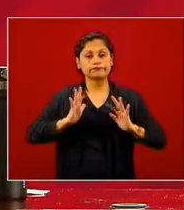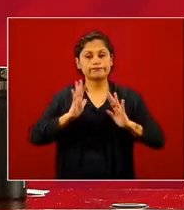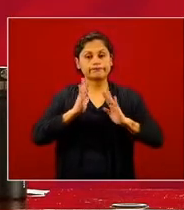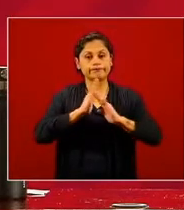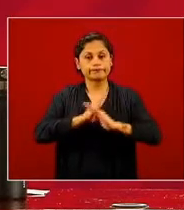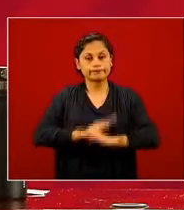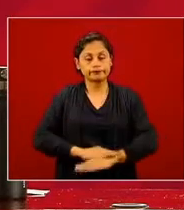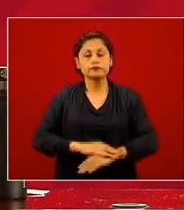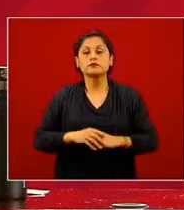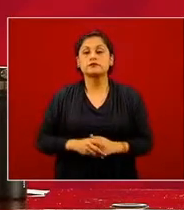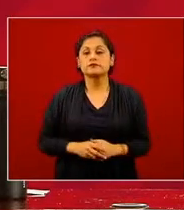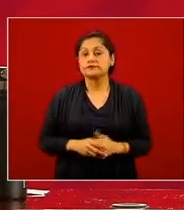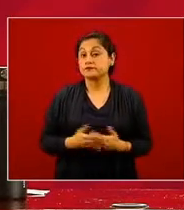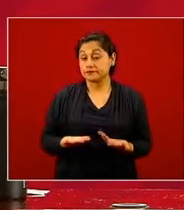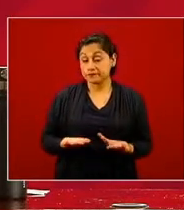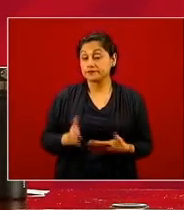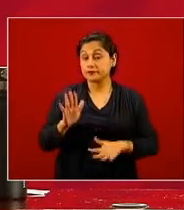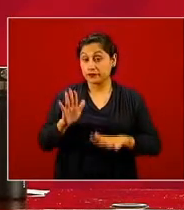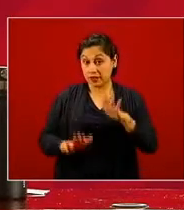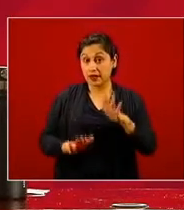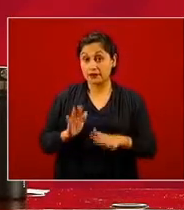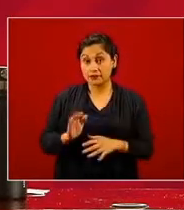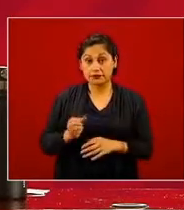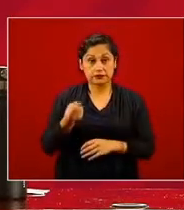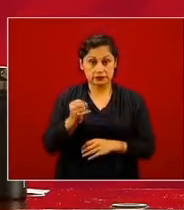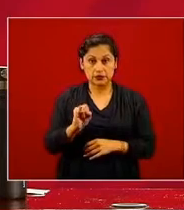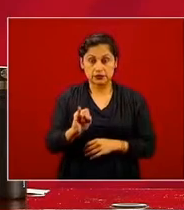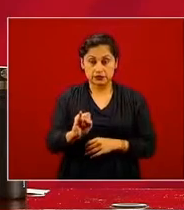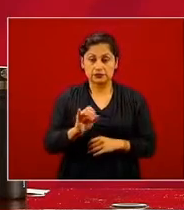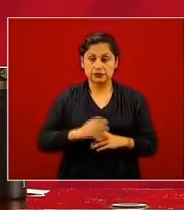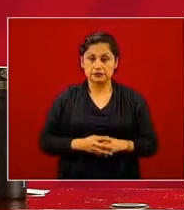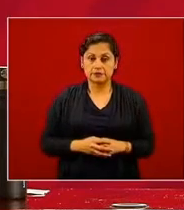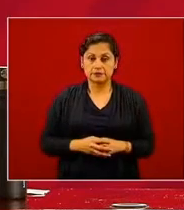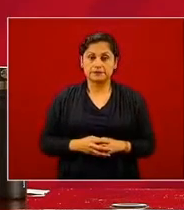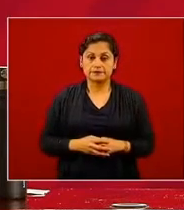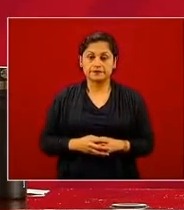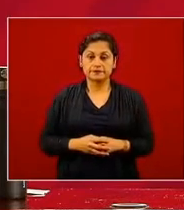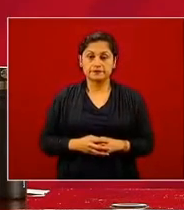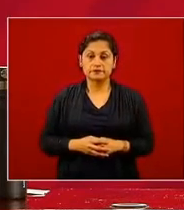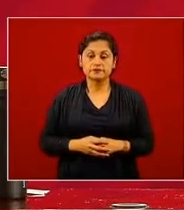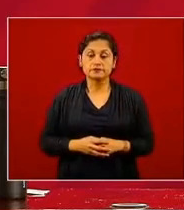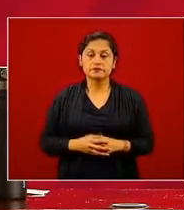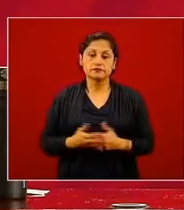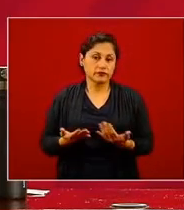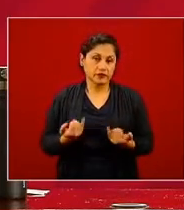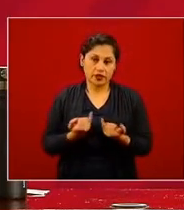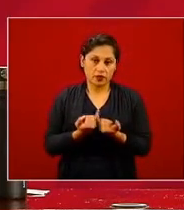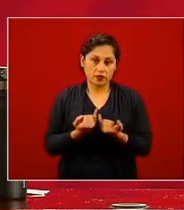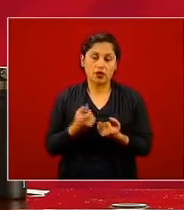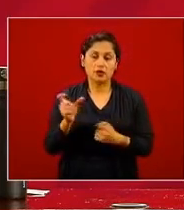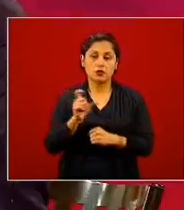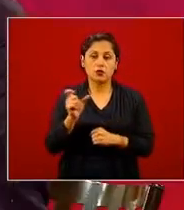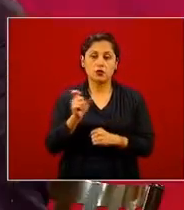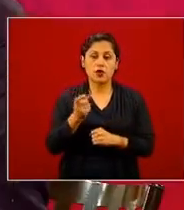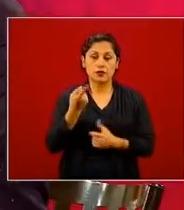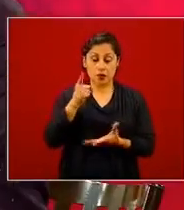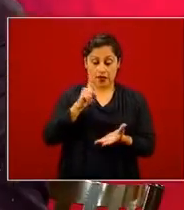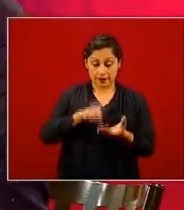breathe into that bag, and this will help to change this status of the person or this condition.